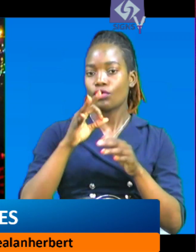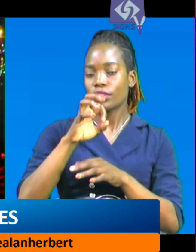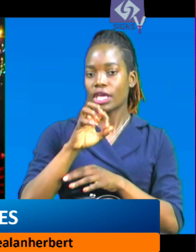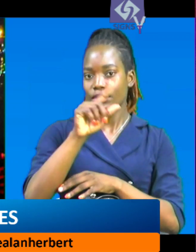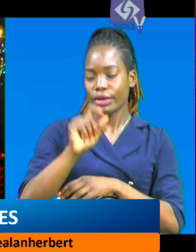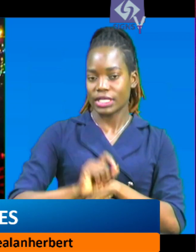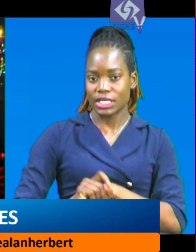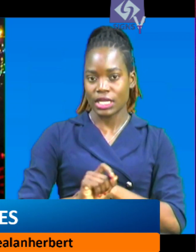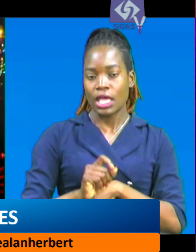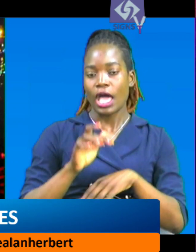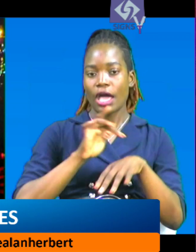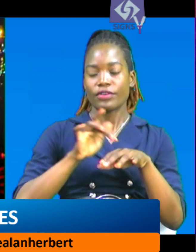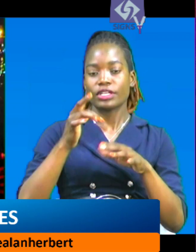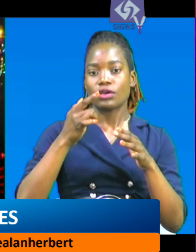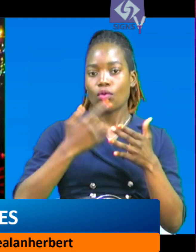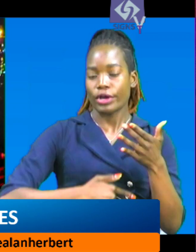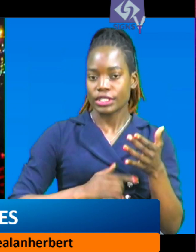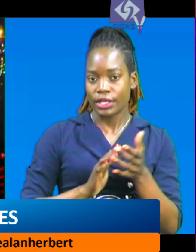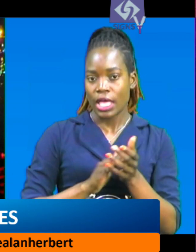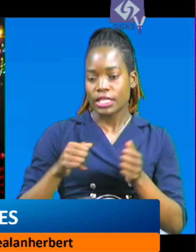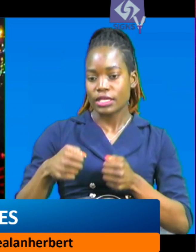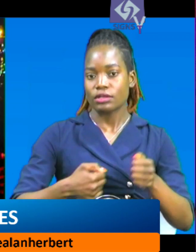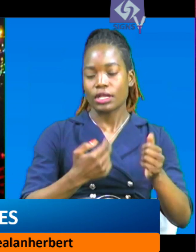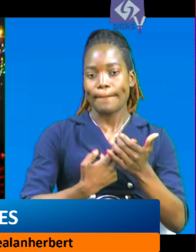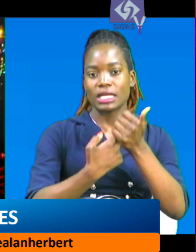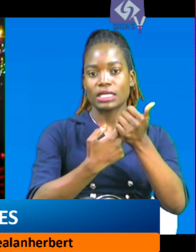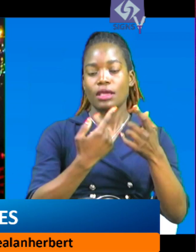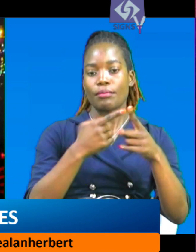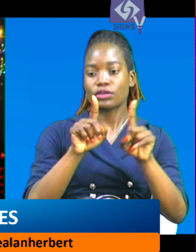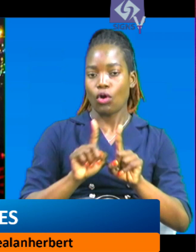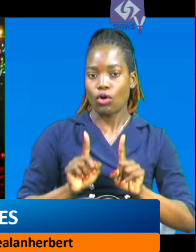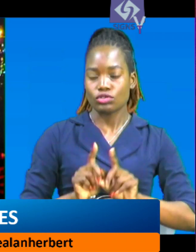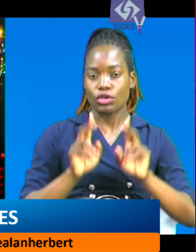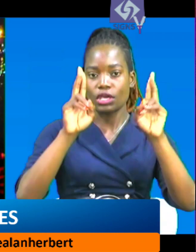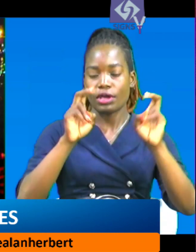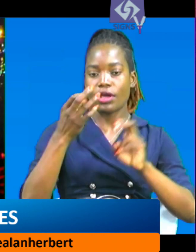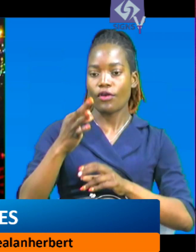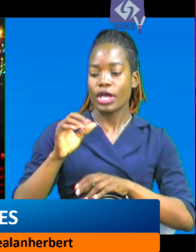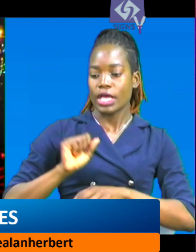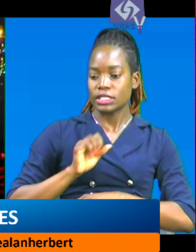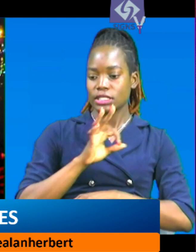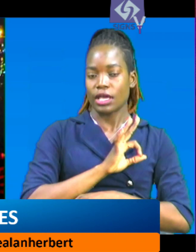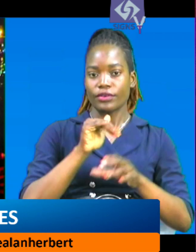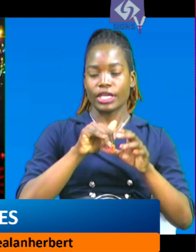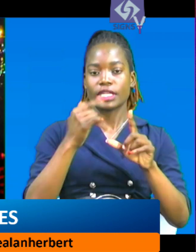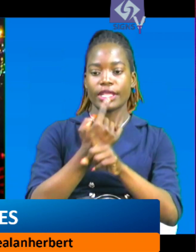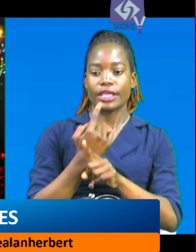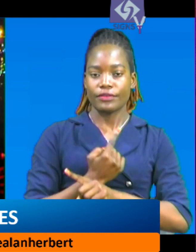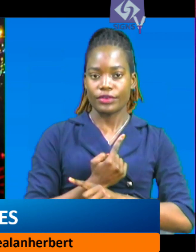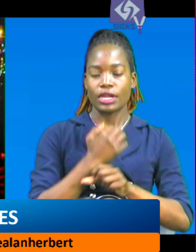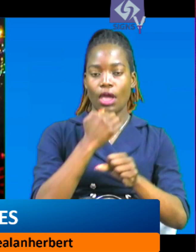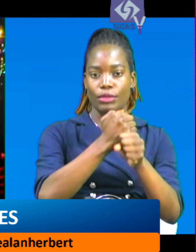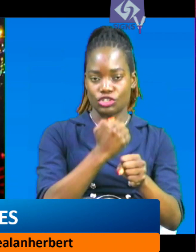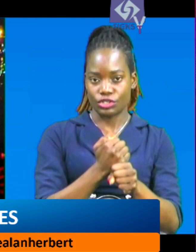to 30%, affecting not only the strategic partnerships but also the welfare of staff in the various